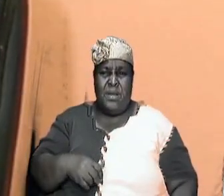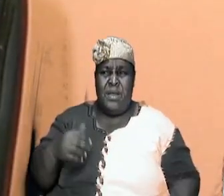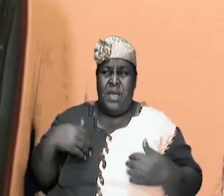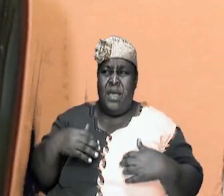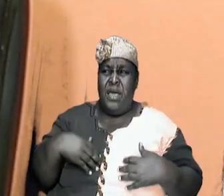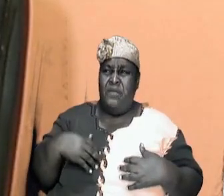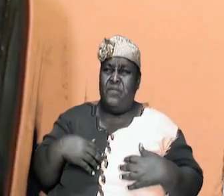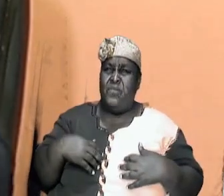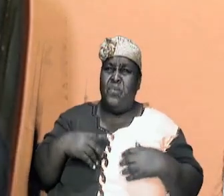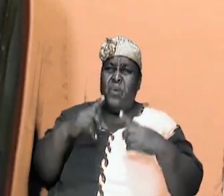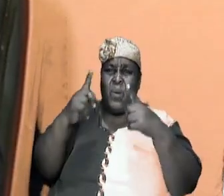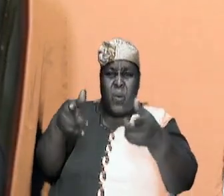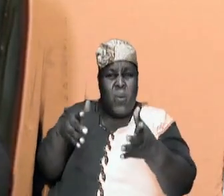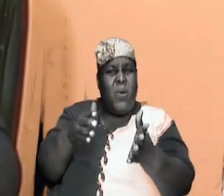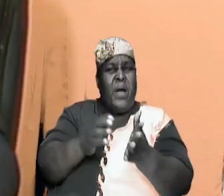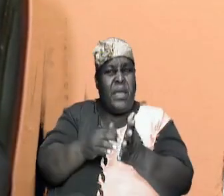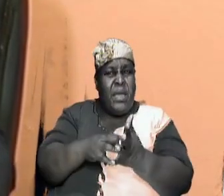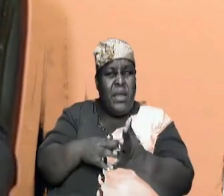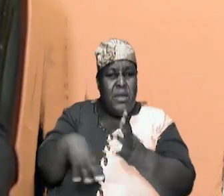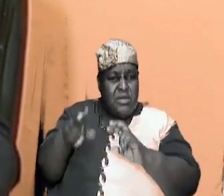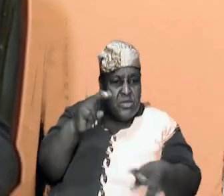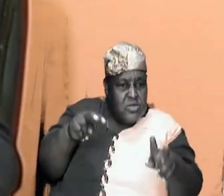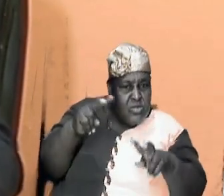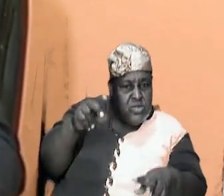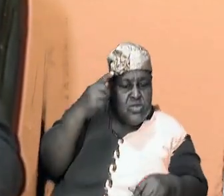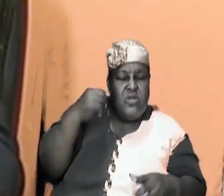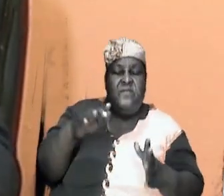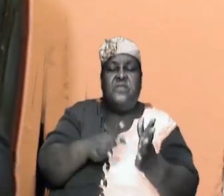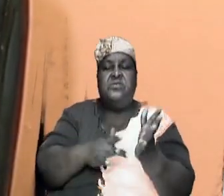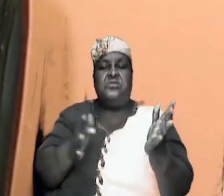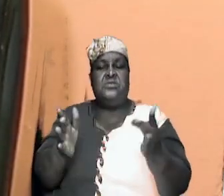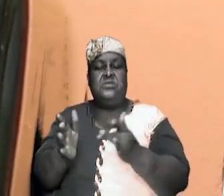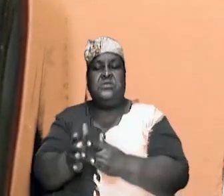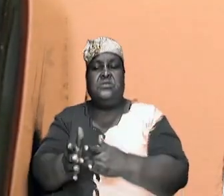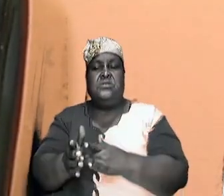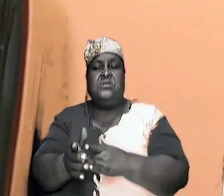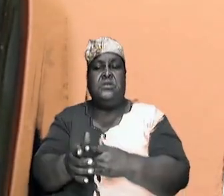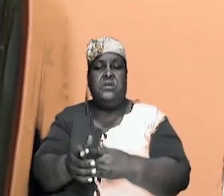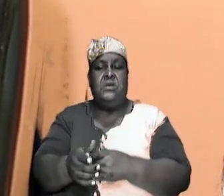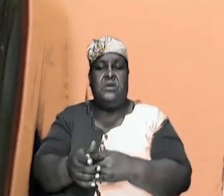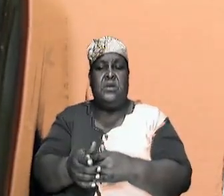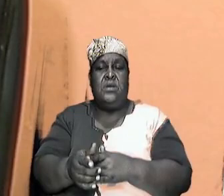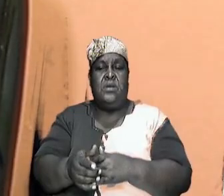return and look for him. And